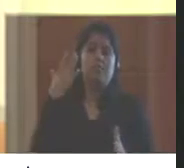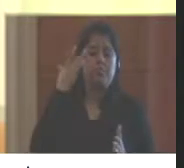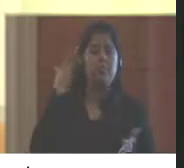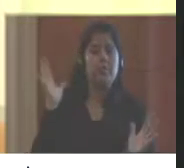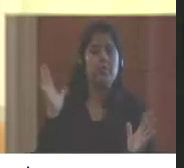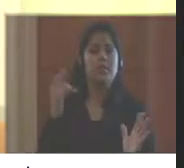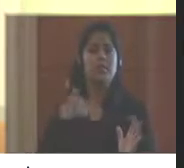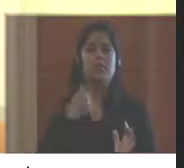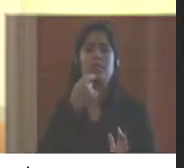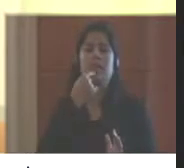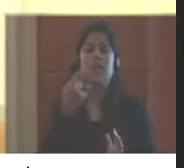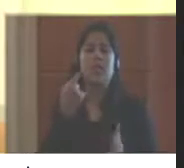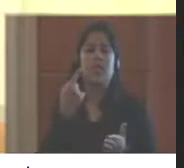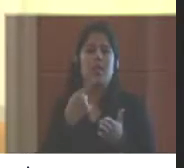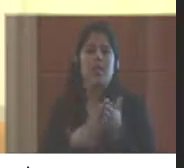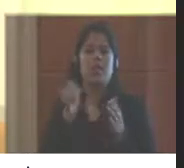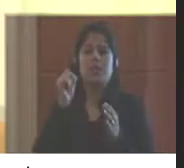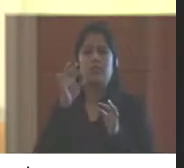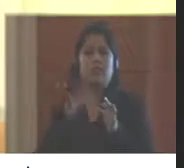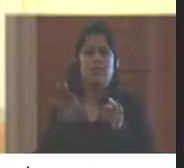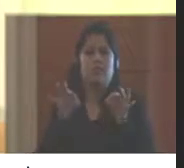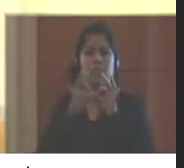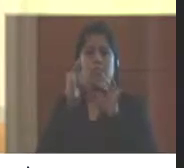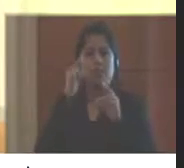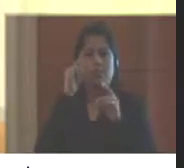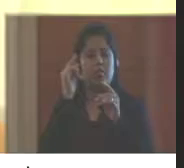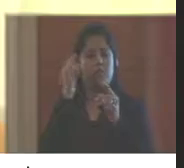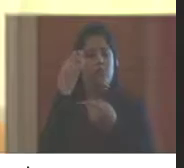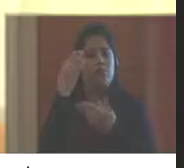to do with the human resource.